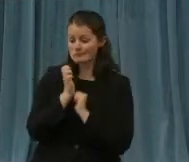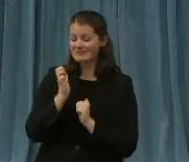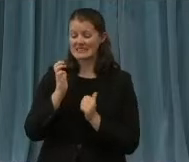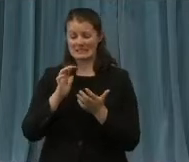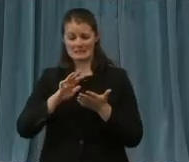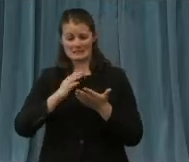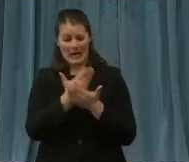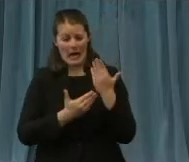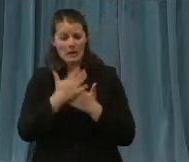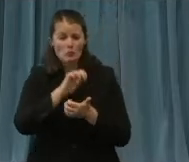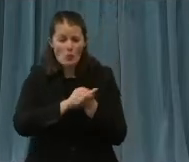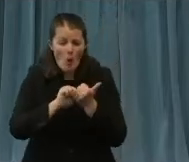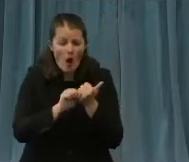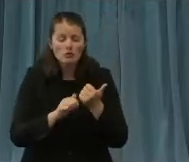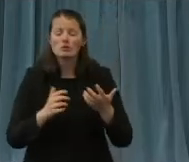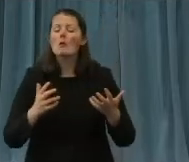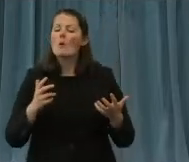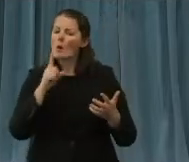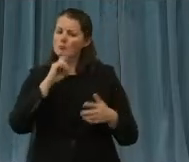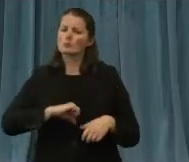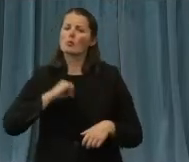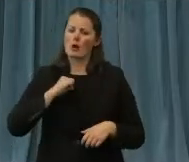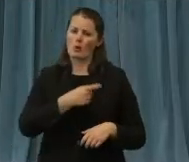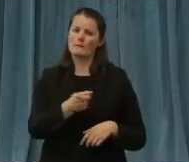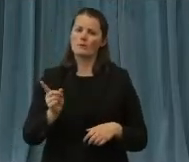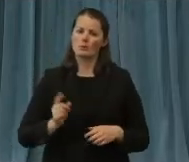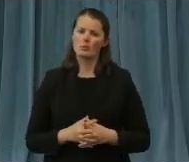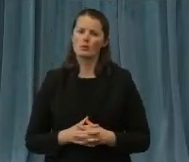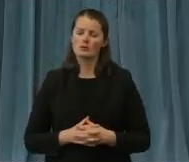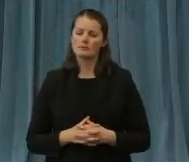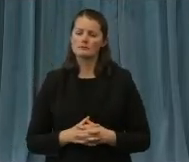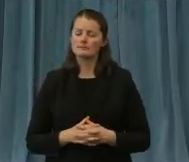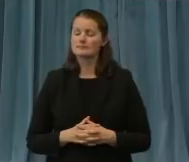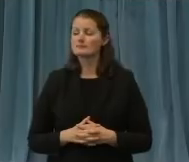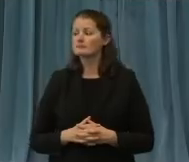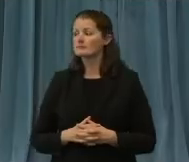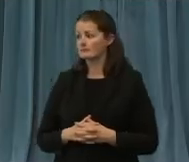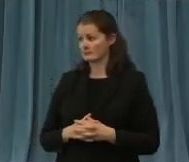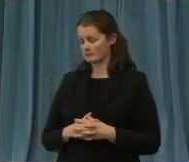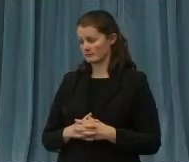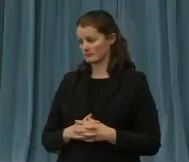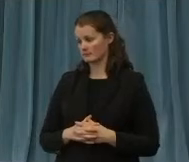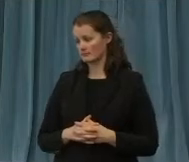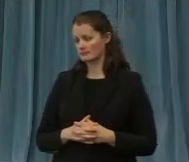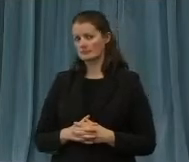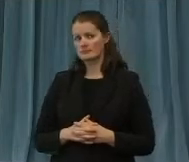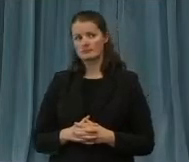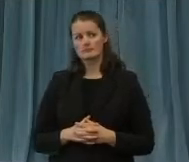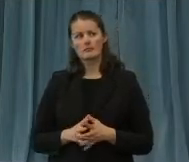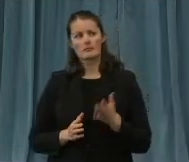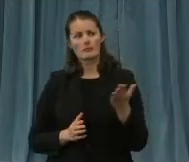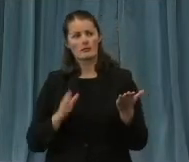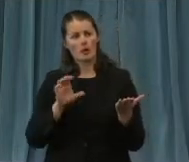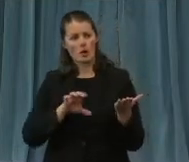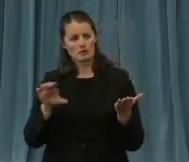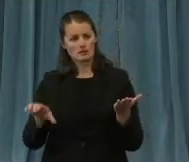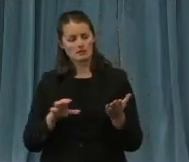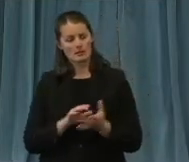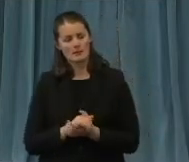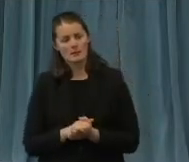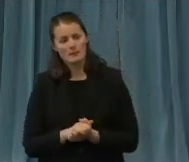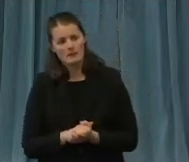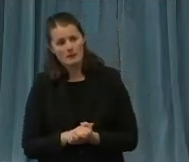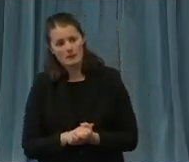other. Thank you, and we have time for a few more questions. We'll go back to the room in Carson City. Governor, the National Governors Association sent a letter